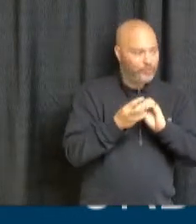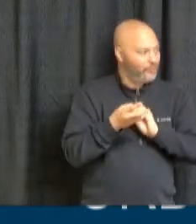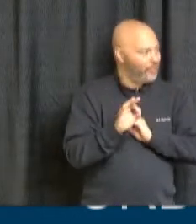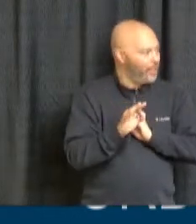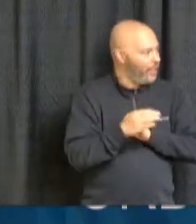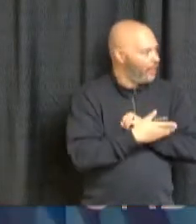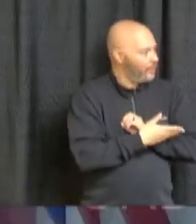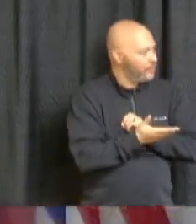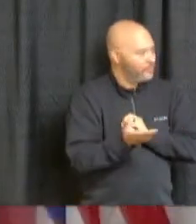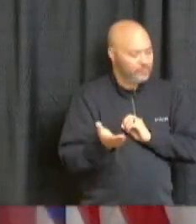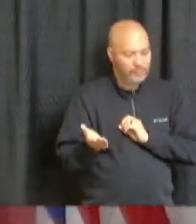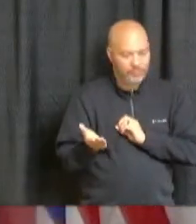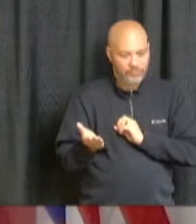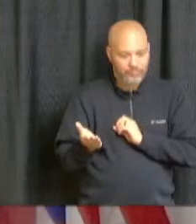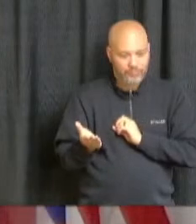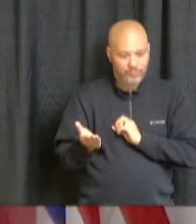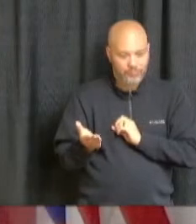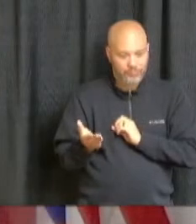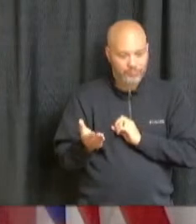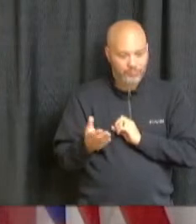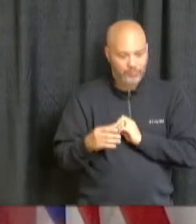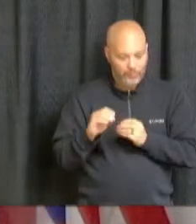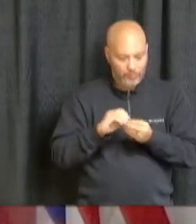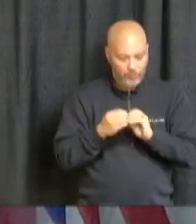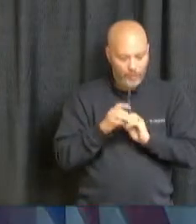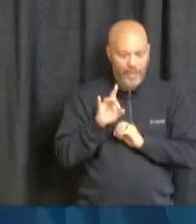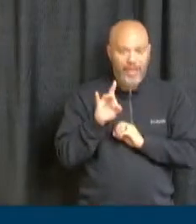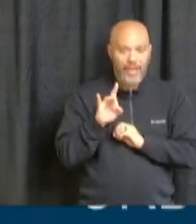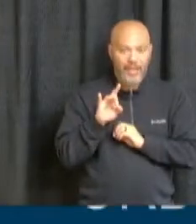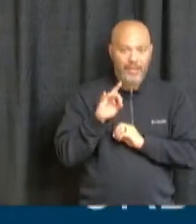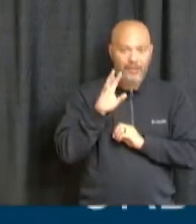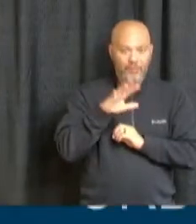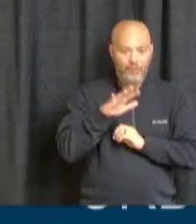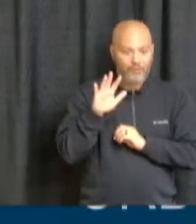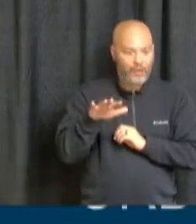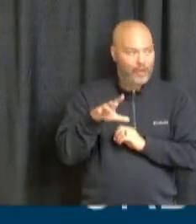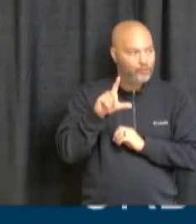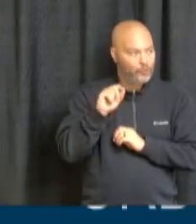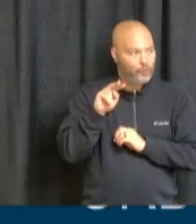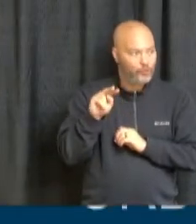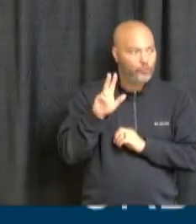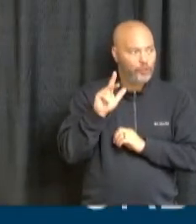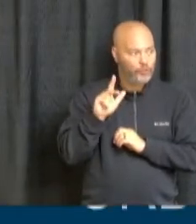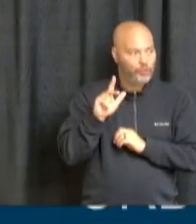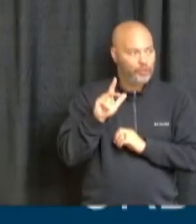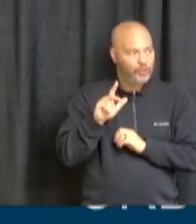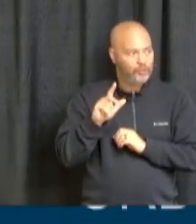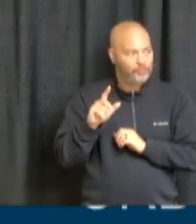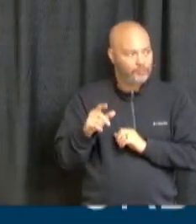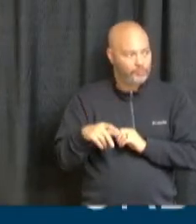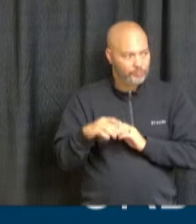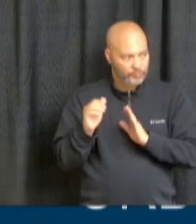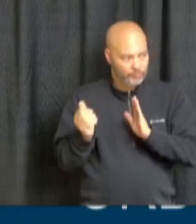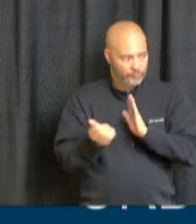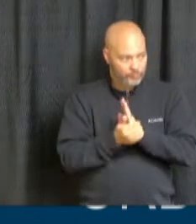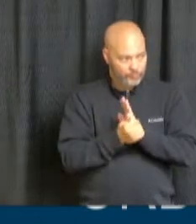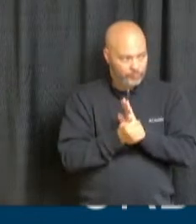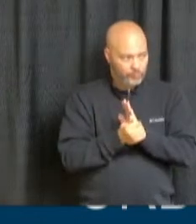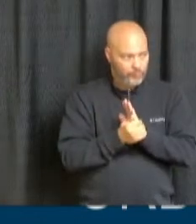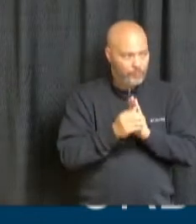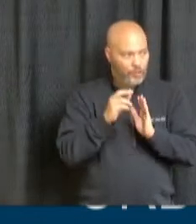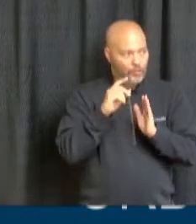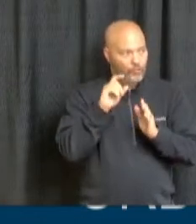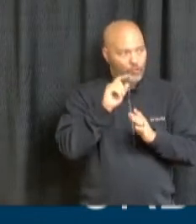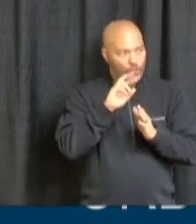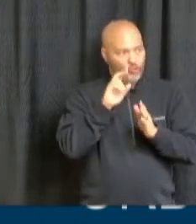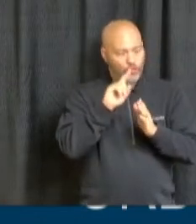79? Now ready for item 8, ordinance 55, 2022-23, an ordinance